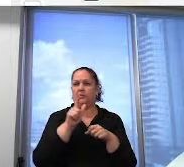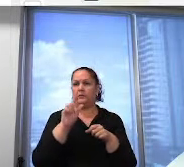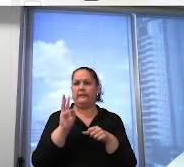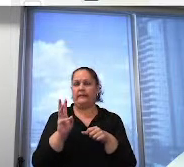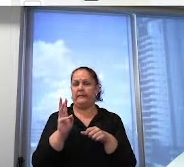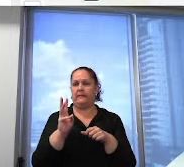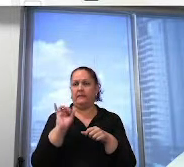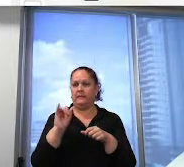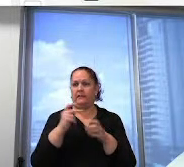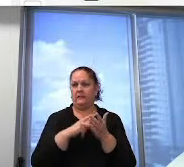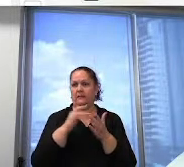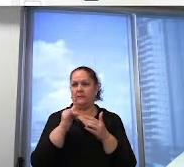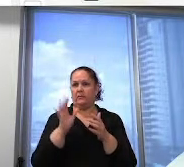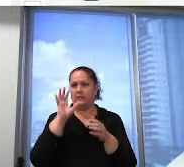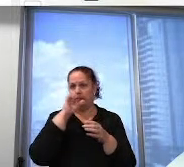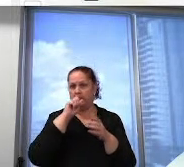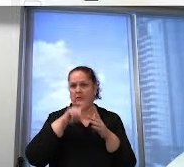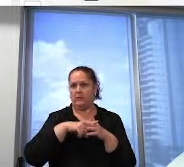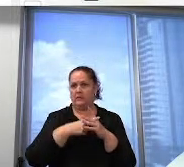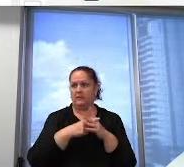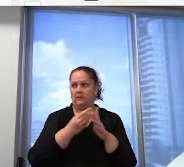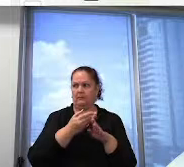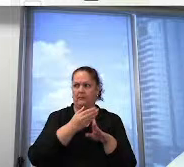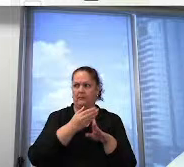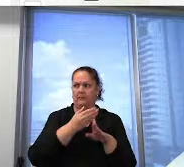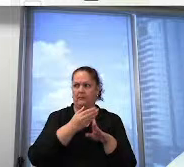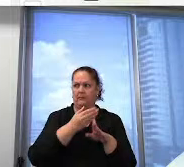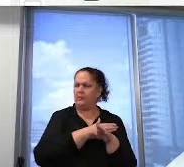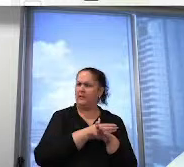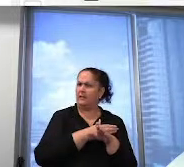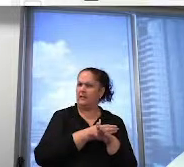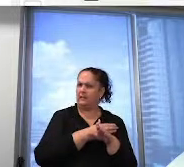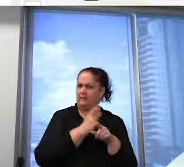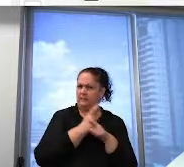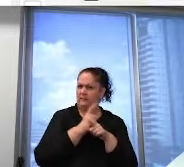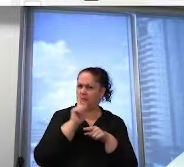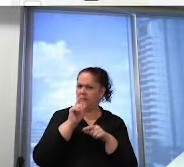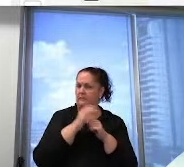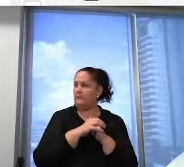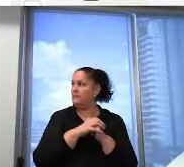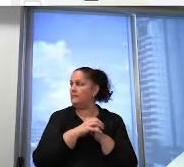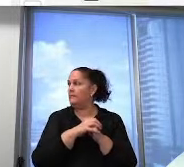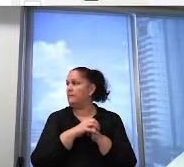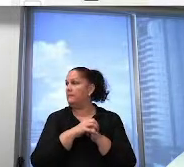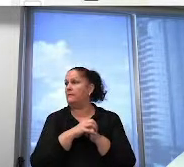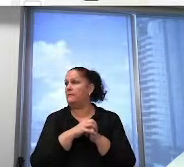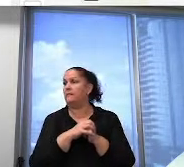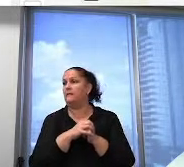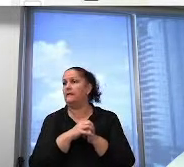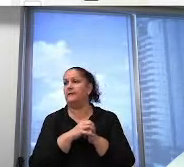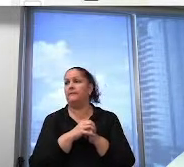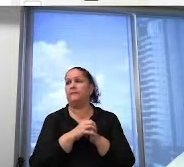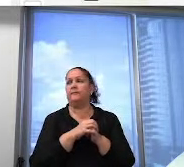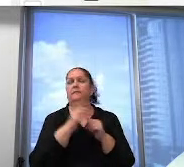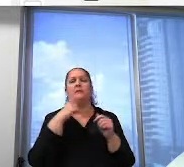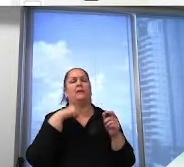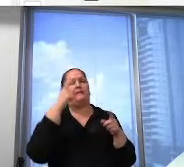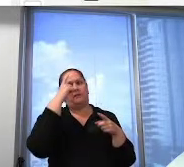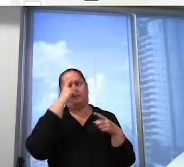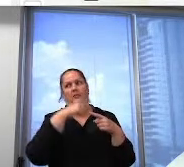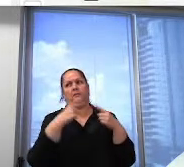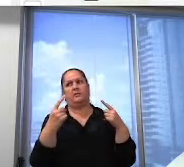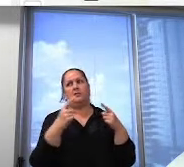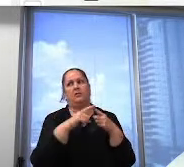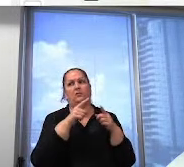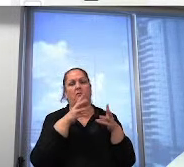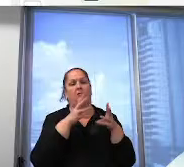year 26. So that project, I guess, was started previously. Is that an accurate understanding? Your understanding? Yeah,